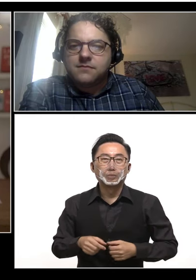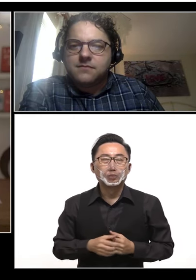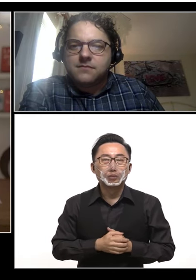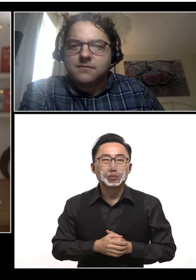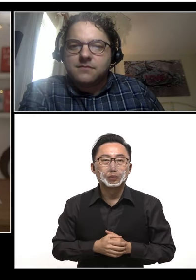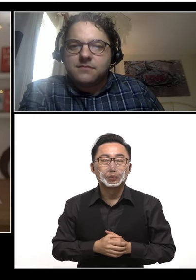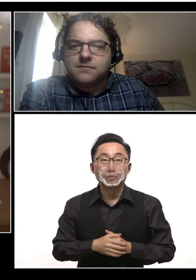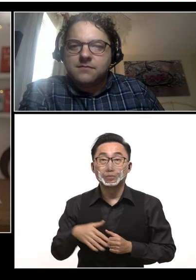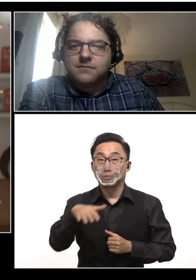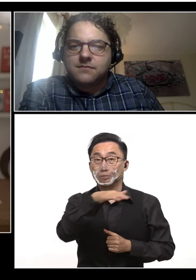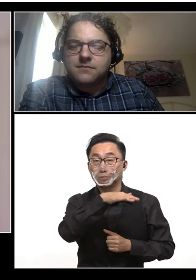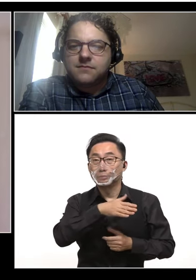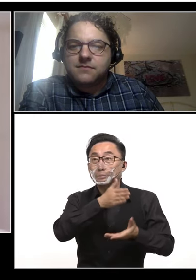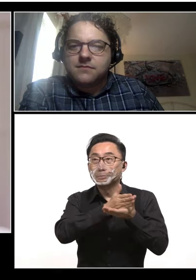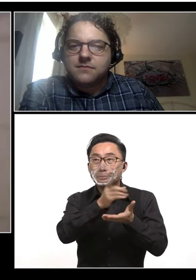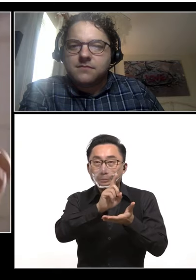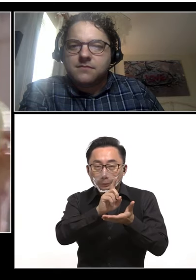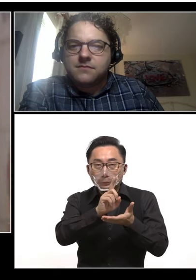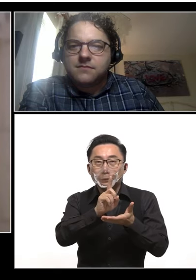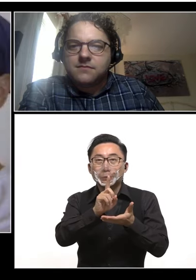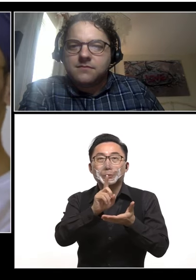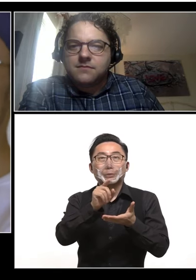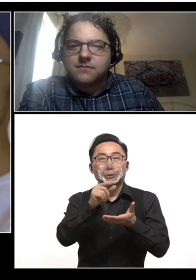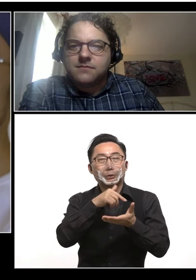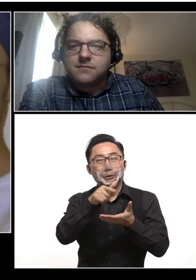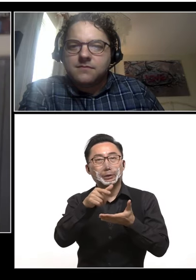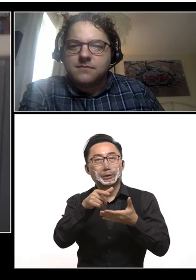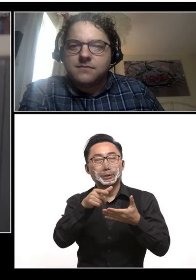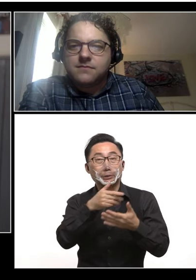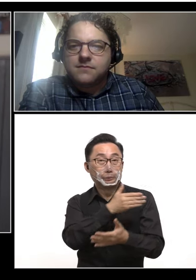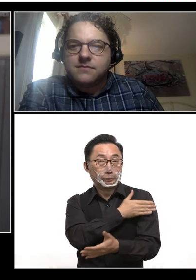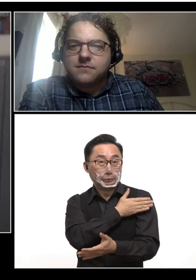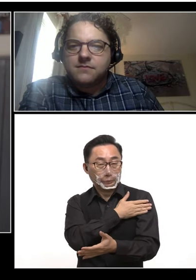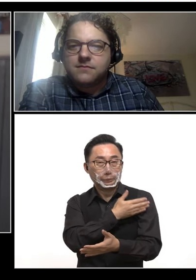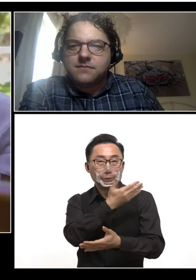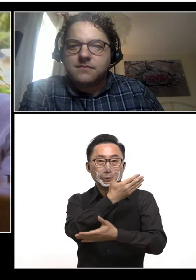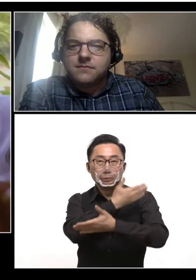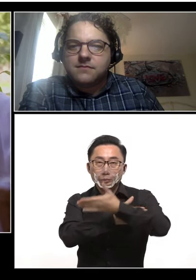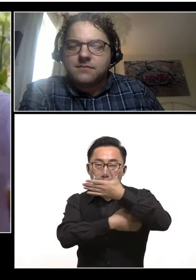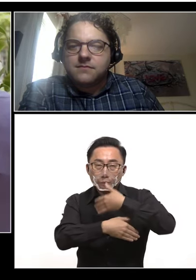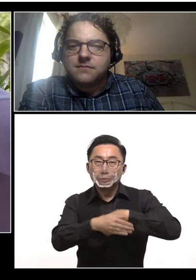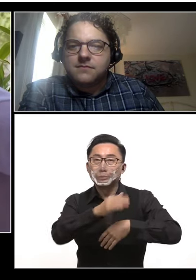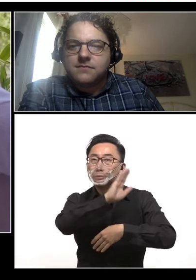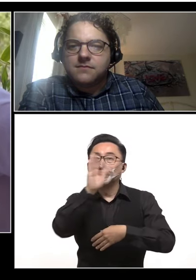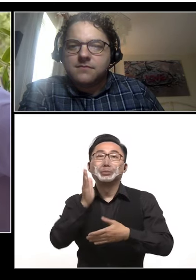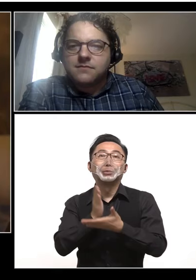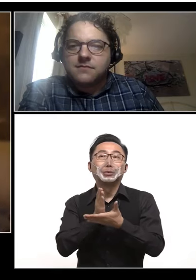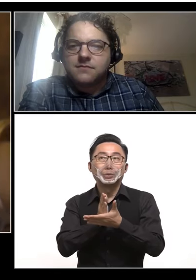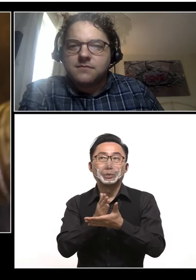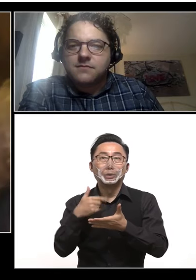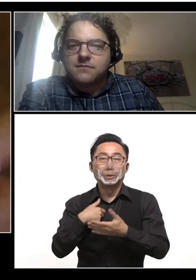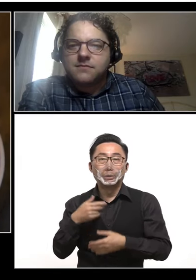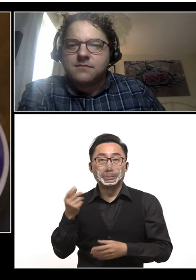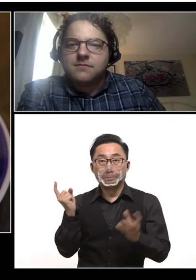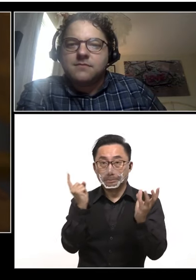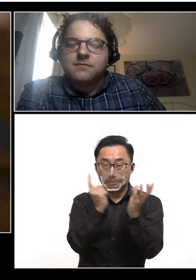This brand because a lot of our staff have disability. People like to come to Epic Art Cafe because our